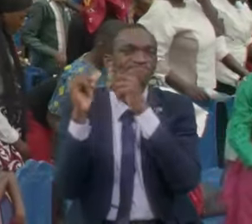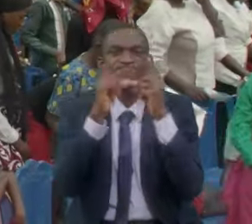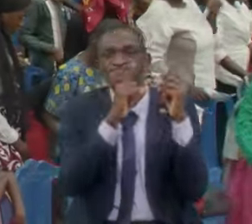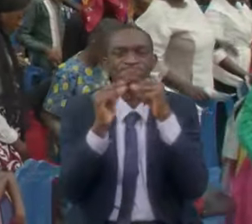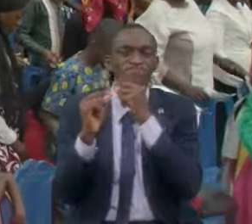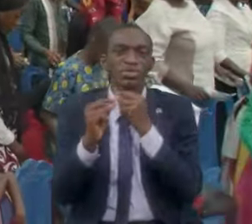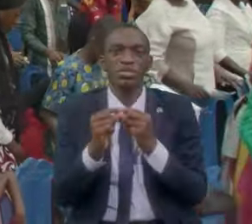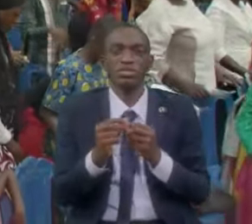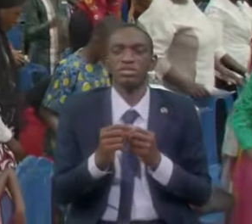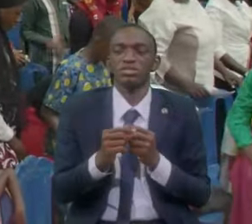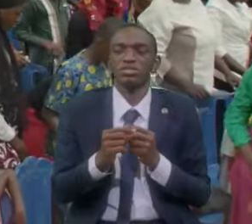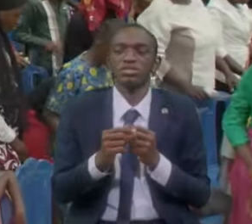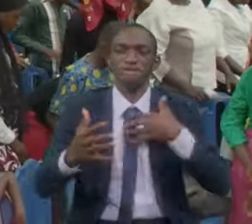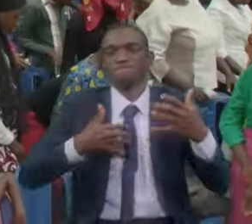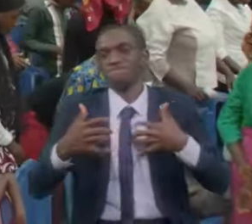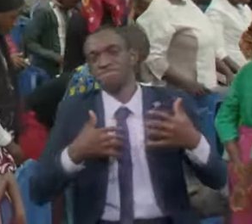Complaining.